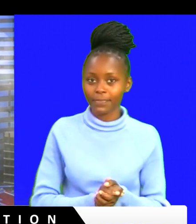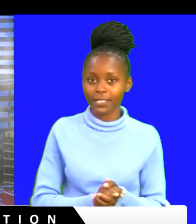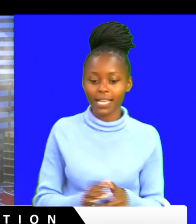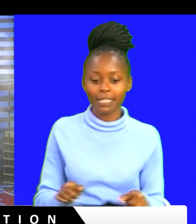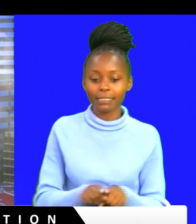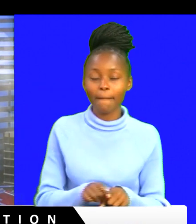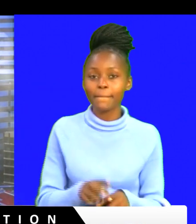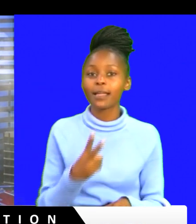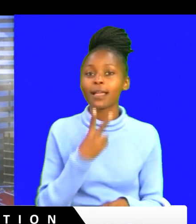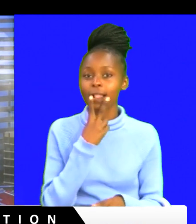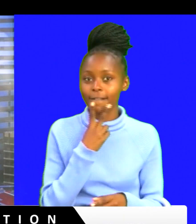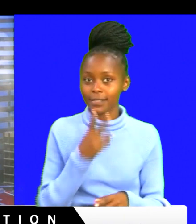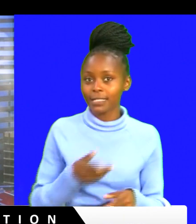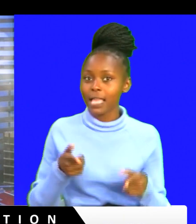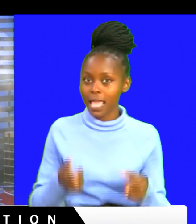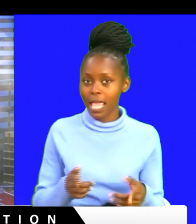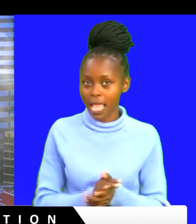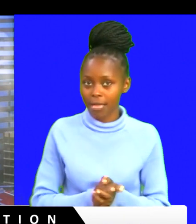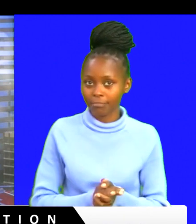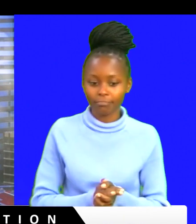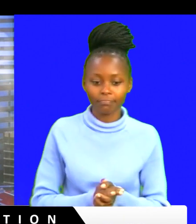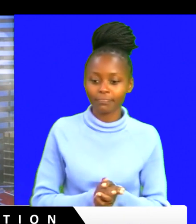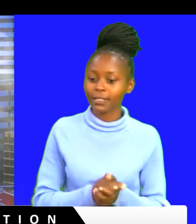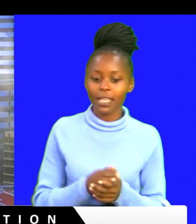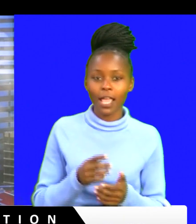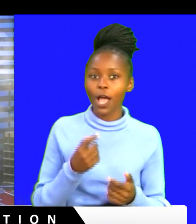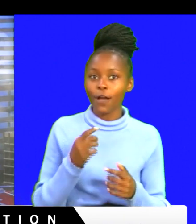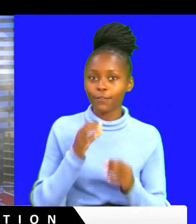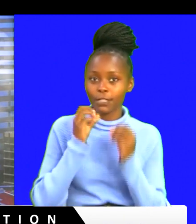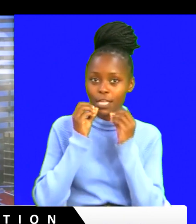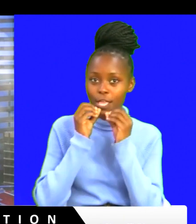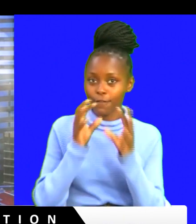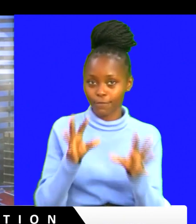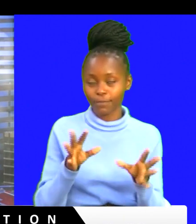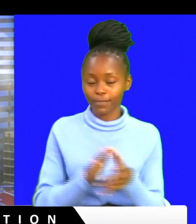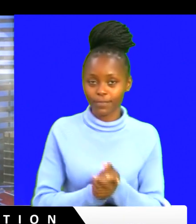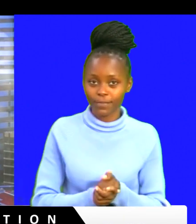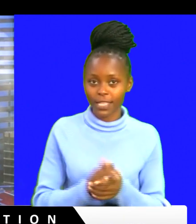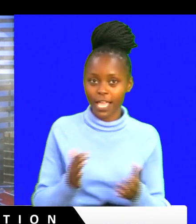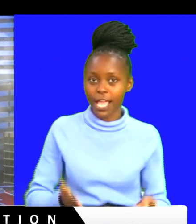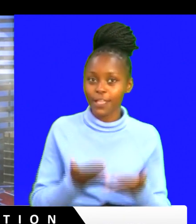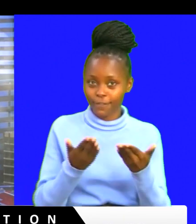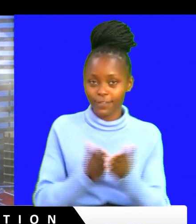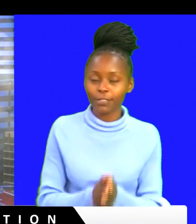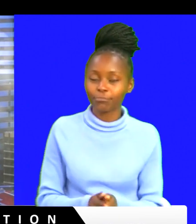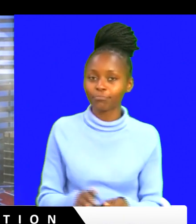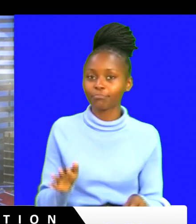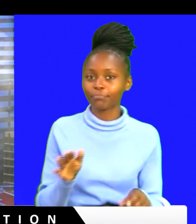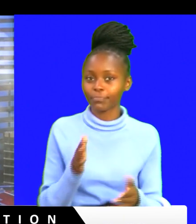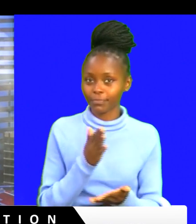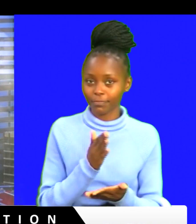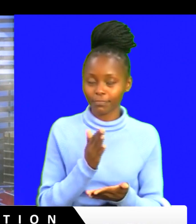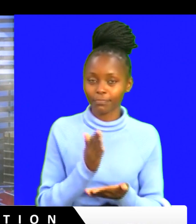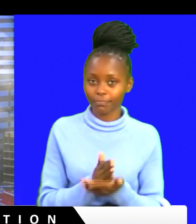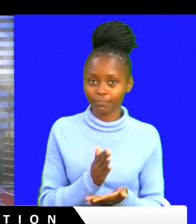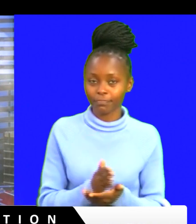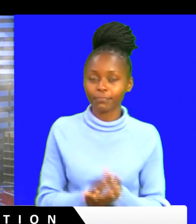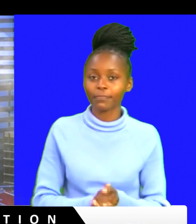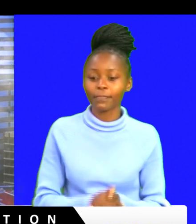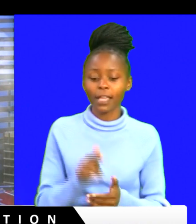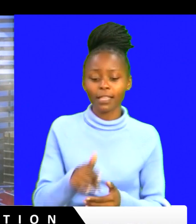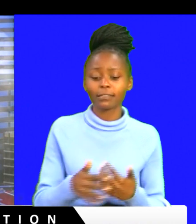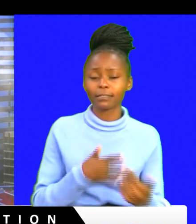Elvis Odhiambo, they were here, and I'm sure wamewakilisha hiyo story conclusively vile inafaa. And without further ado, this is